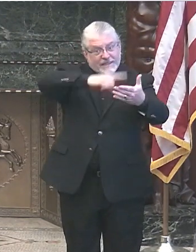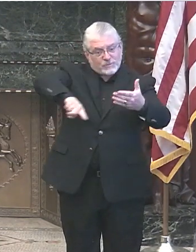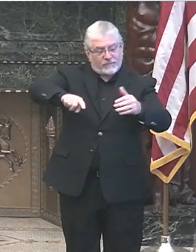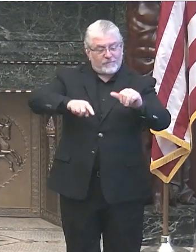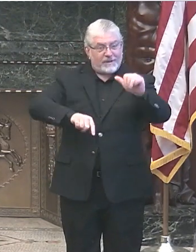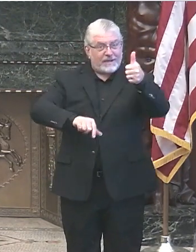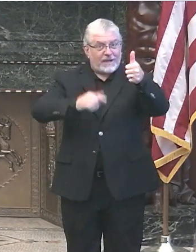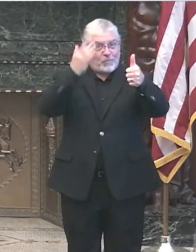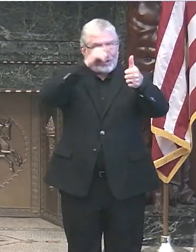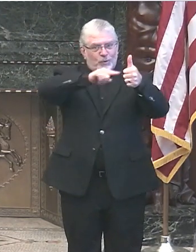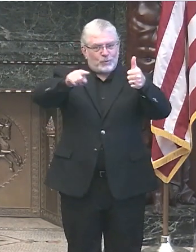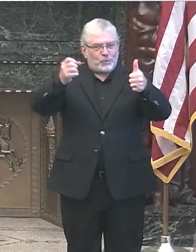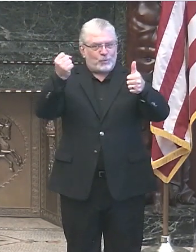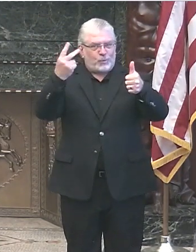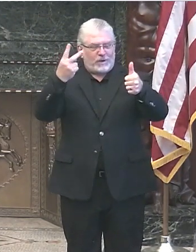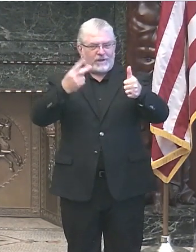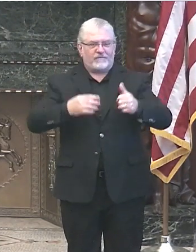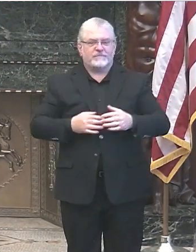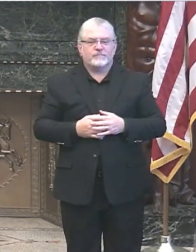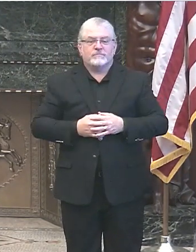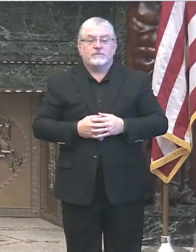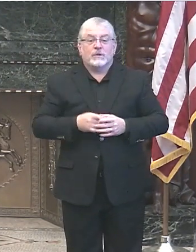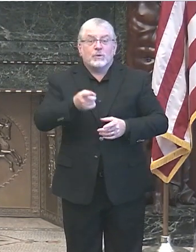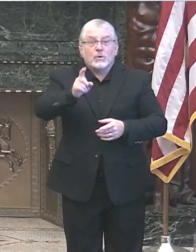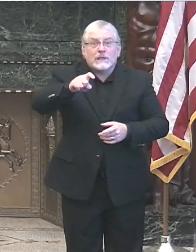in need of additional food is encouraged to call